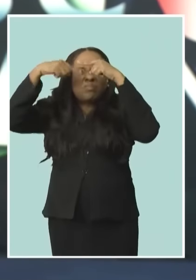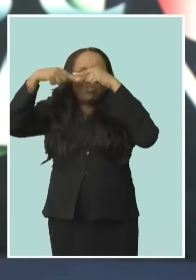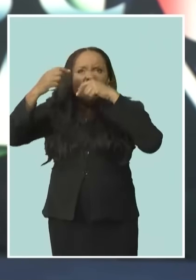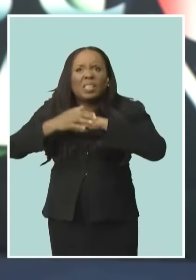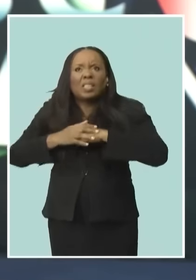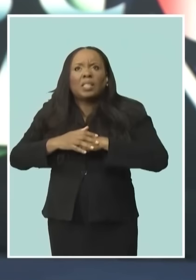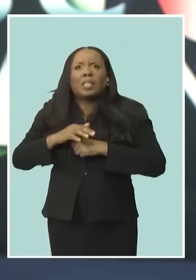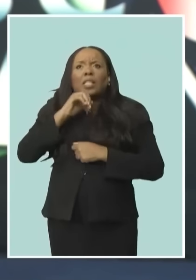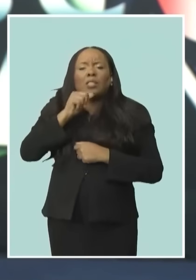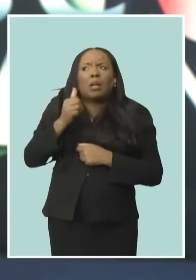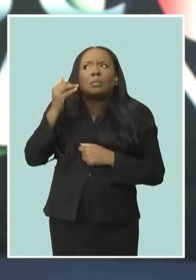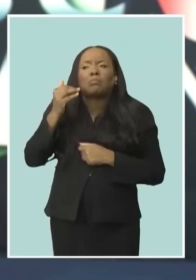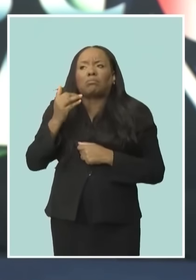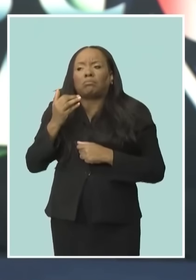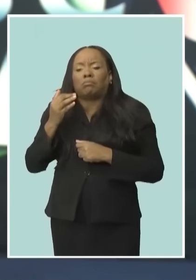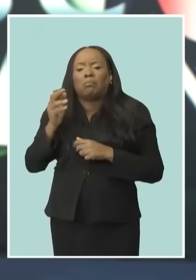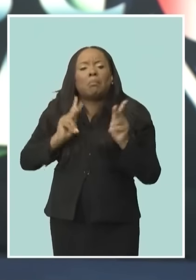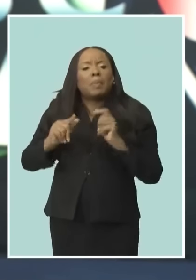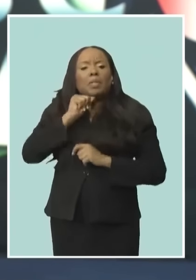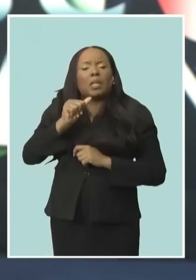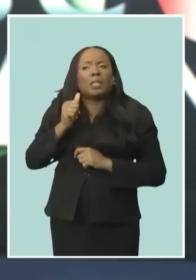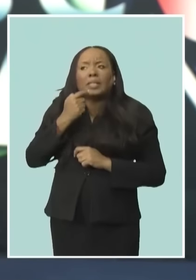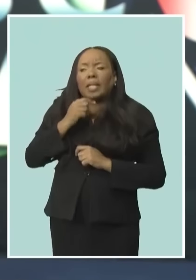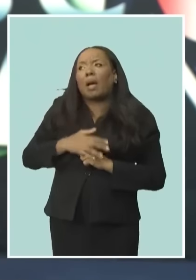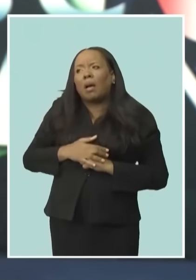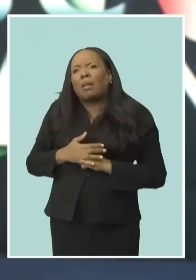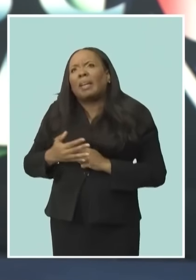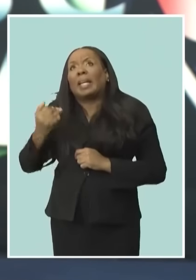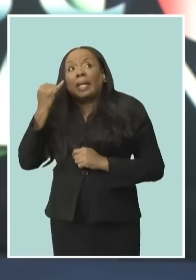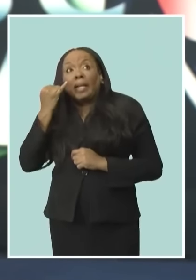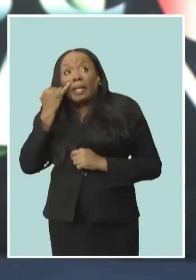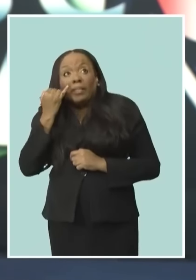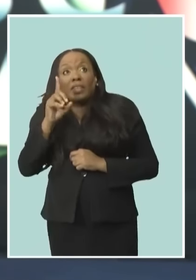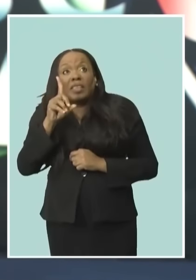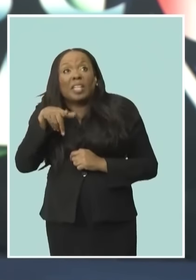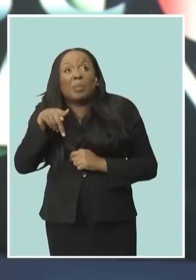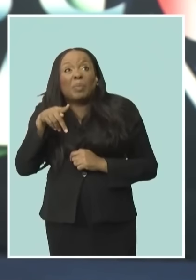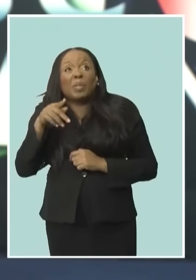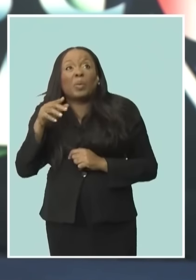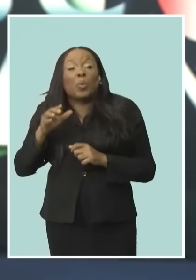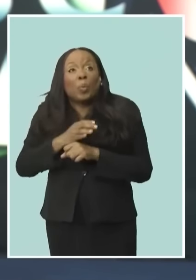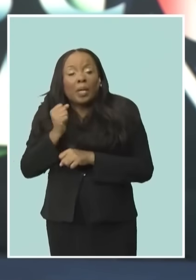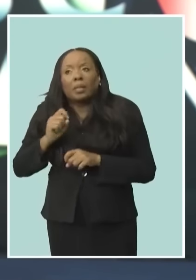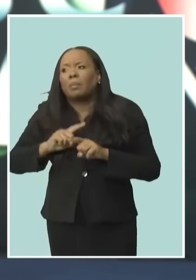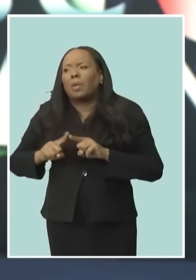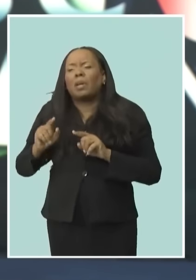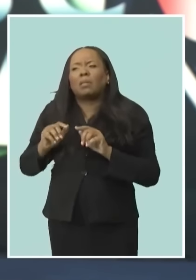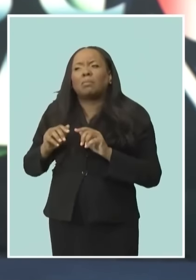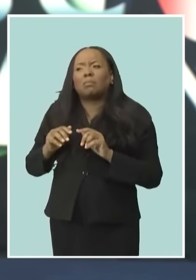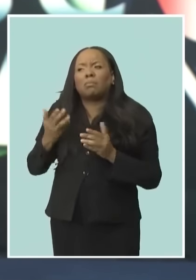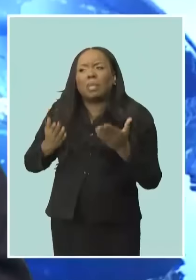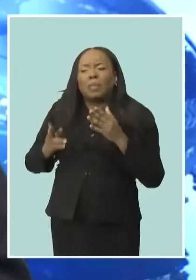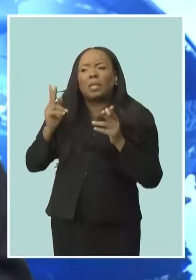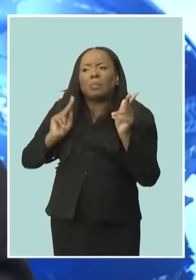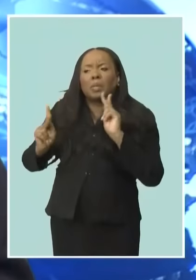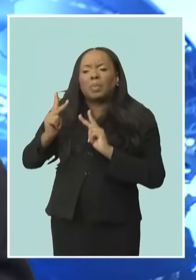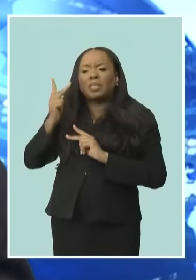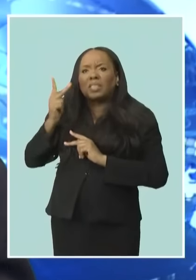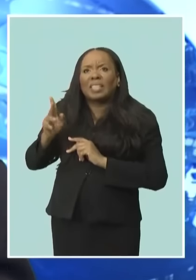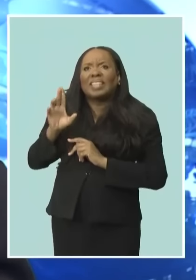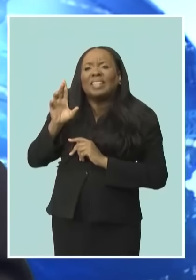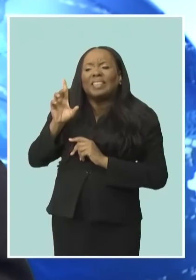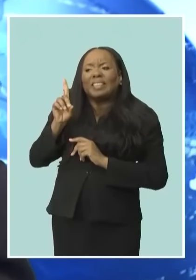win, but can you look at it as how people think about or how people see the DLP as progressing into rebuilding? Yeah, I mean, that's